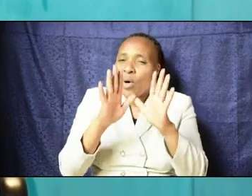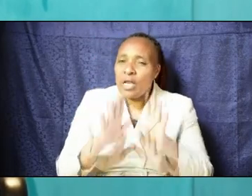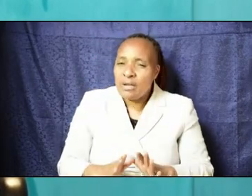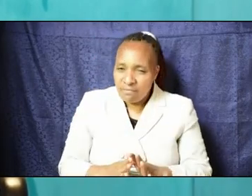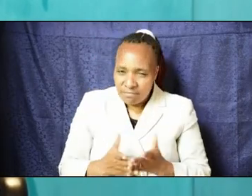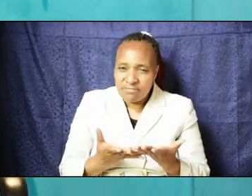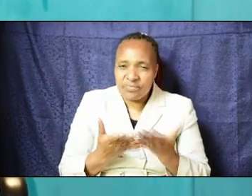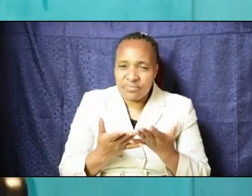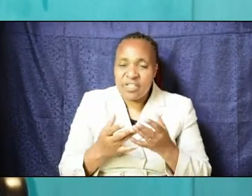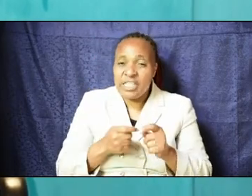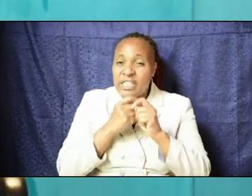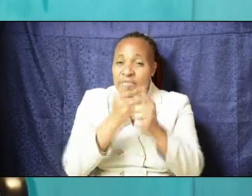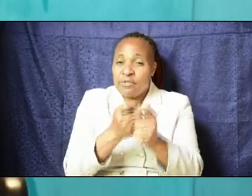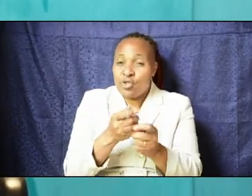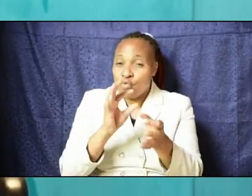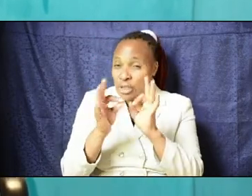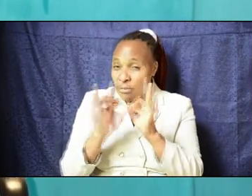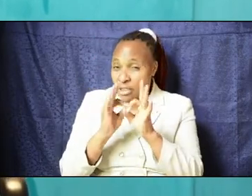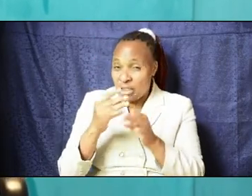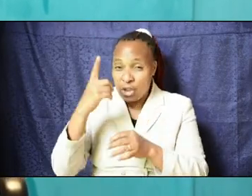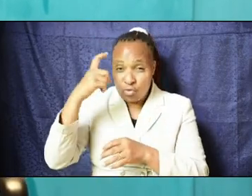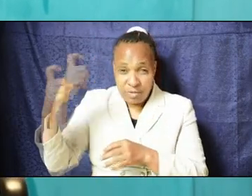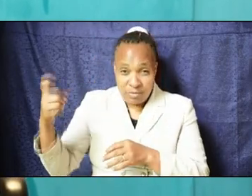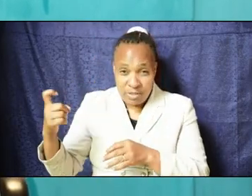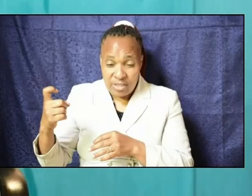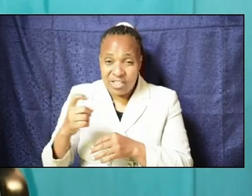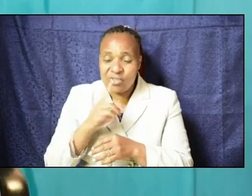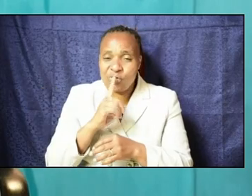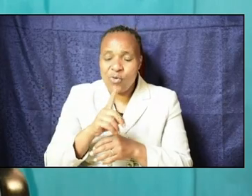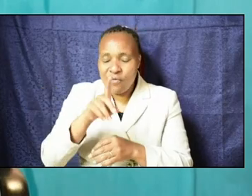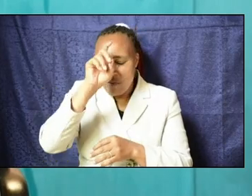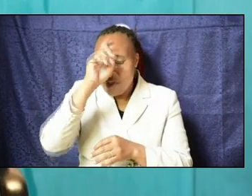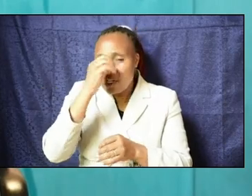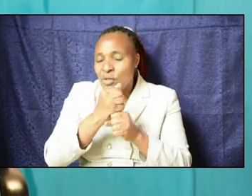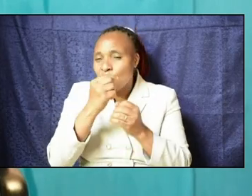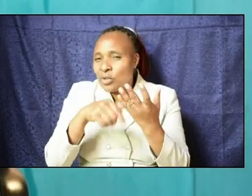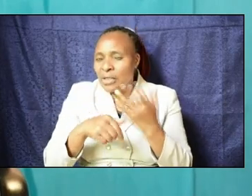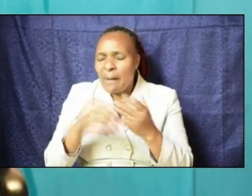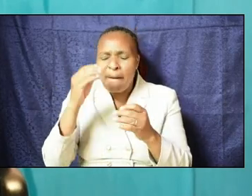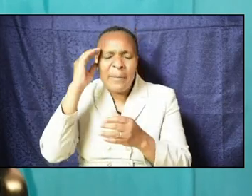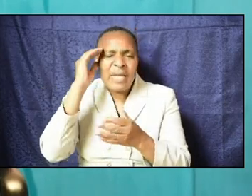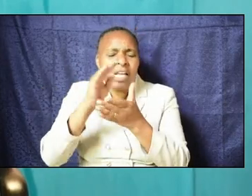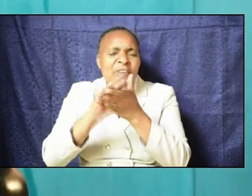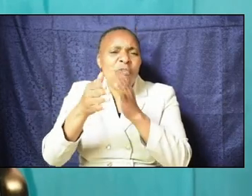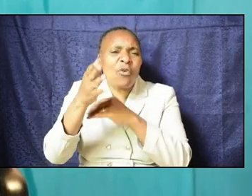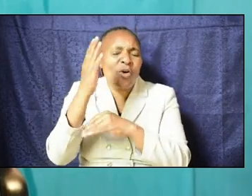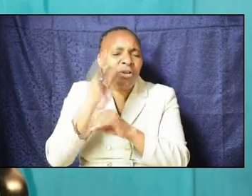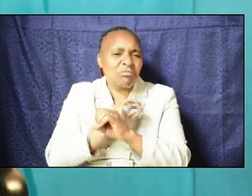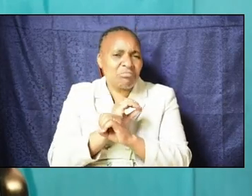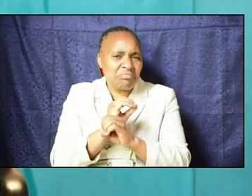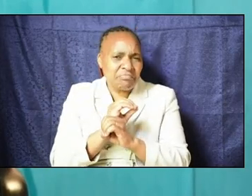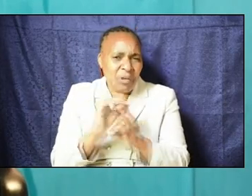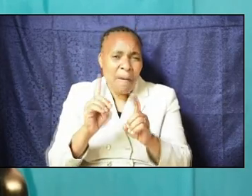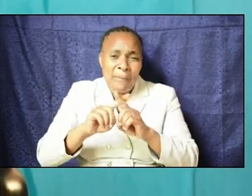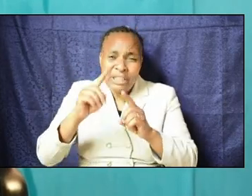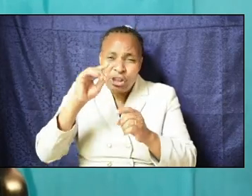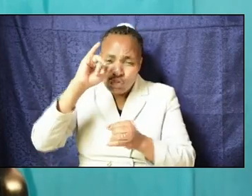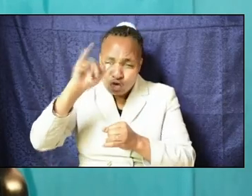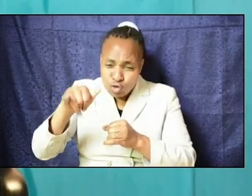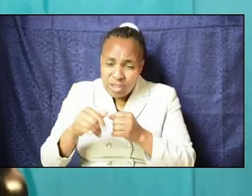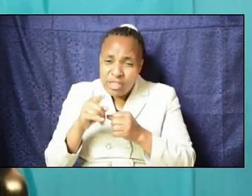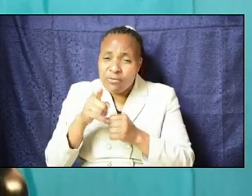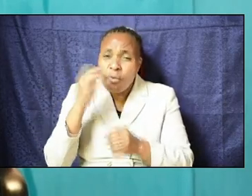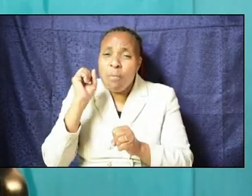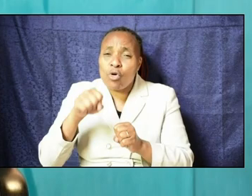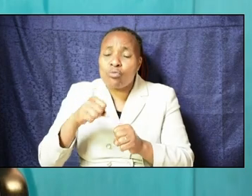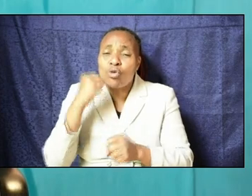interpret dreams. And therefore, as Pharaoh did, he didn't really believe in God as much, but he believed in what Joseph could